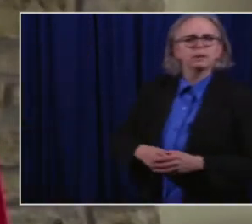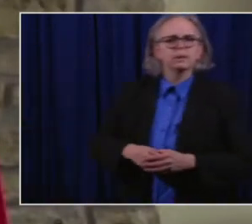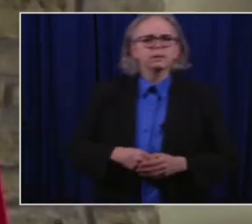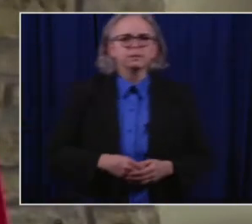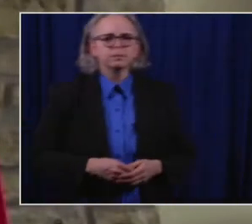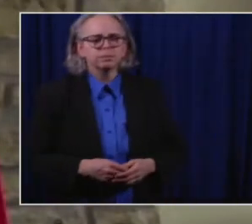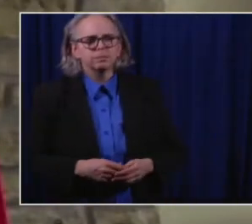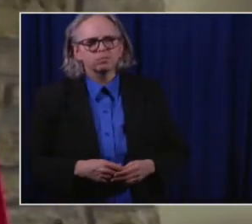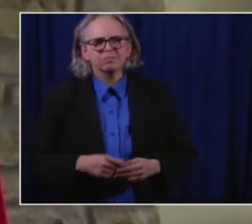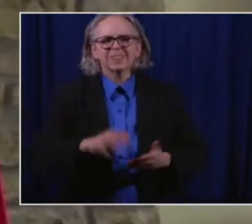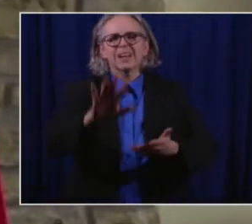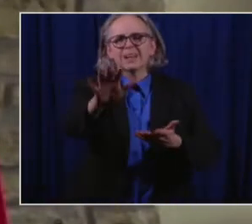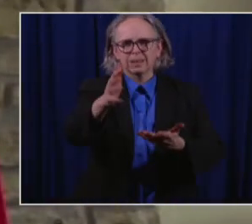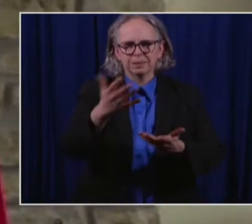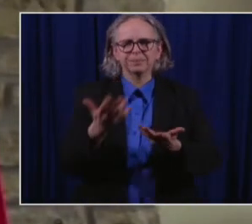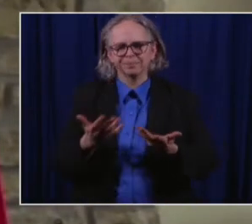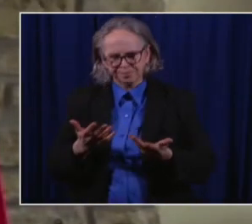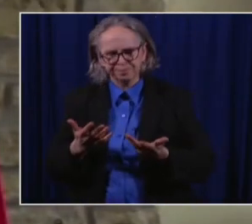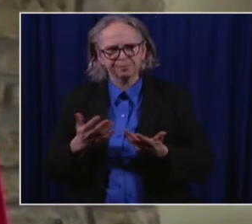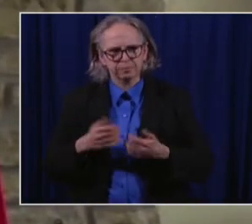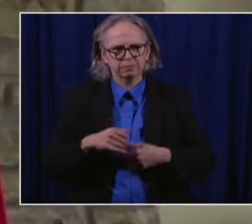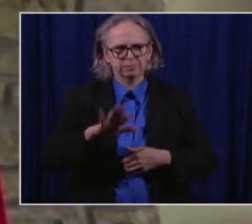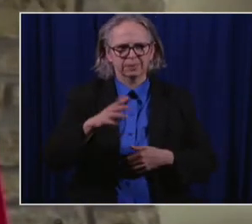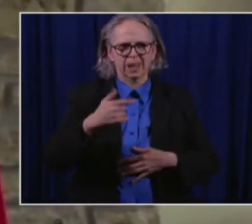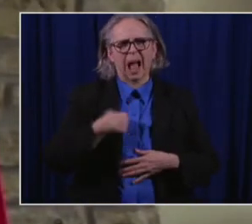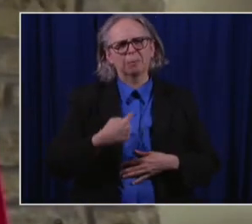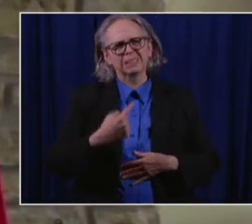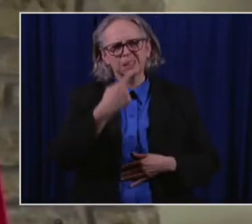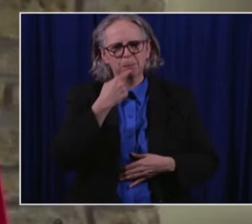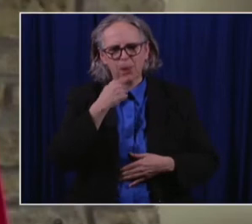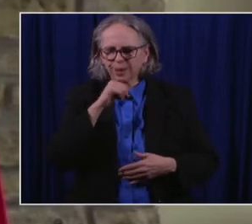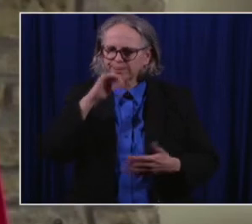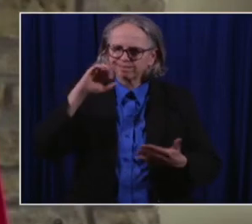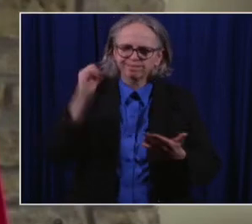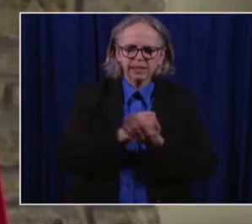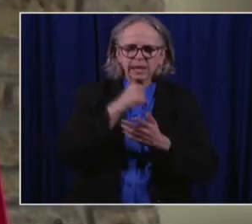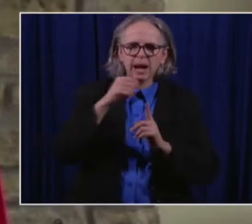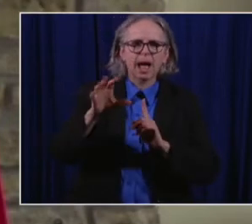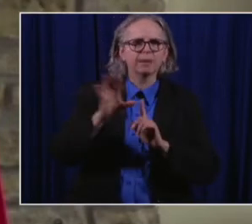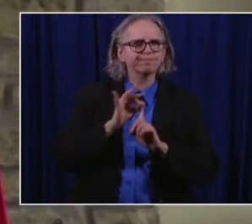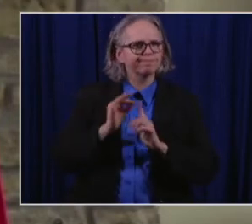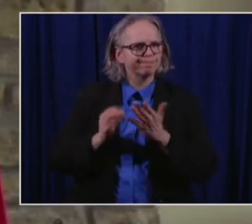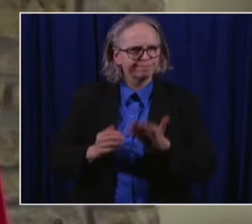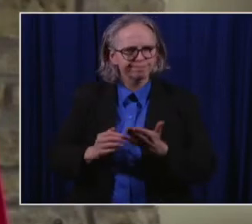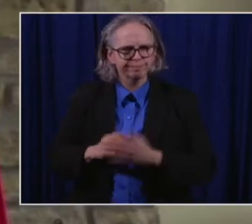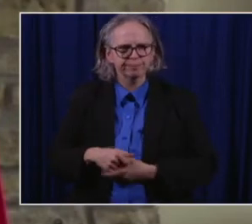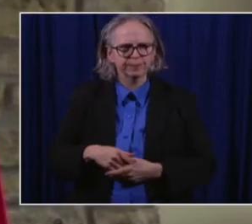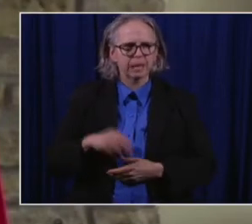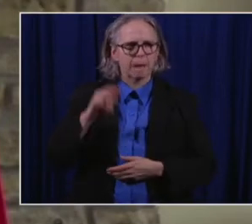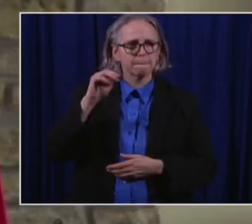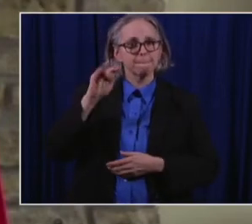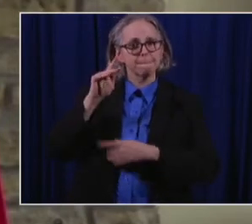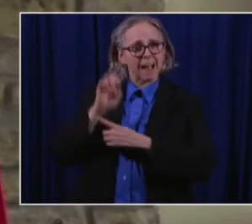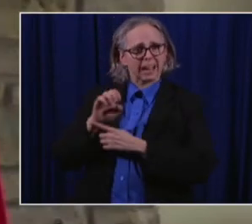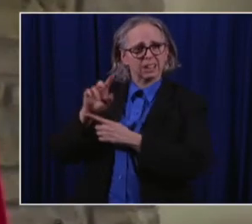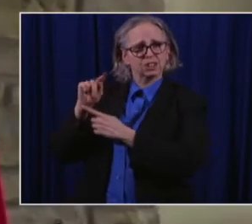disappointed. It would have been a great asset. Mike Turner understands the base. He's a great advocate for the base. We